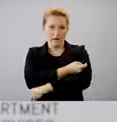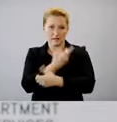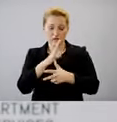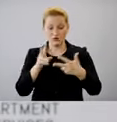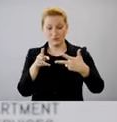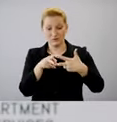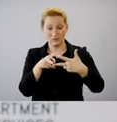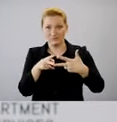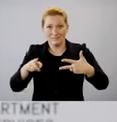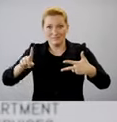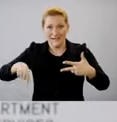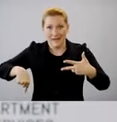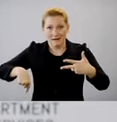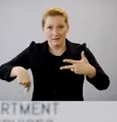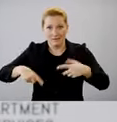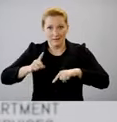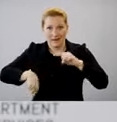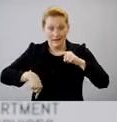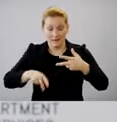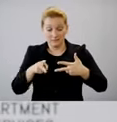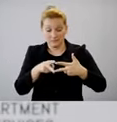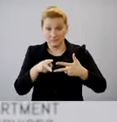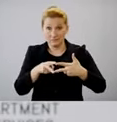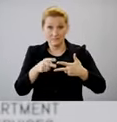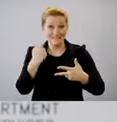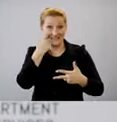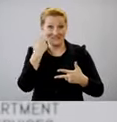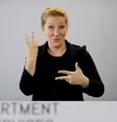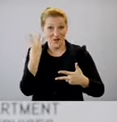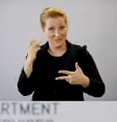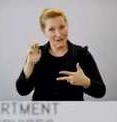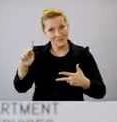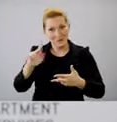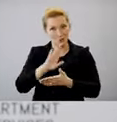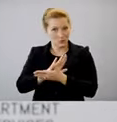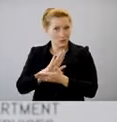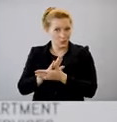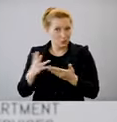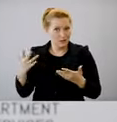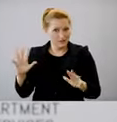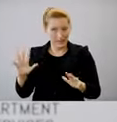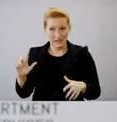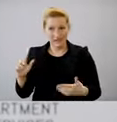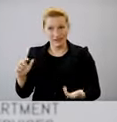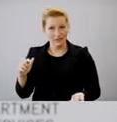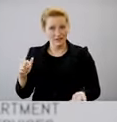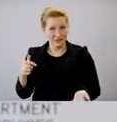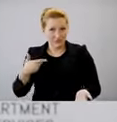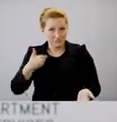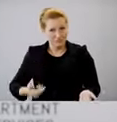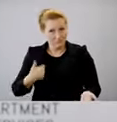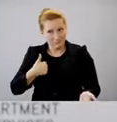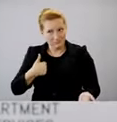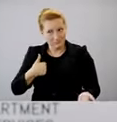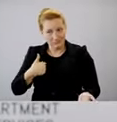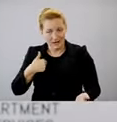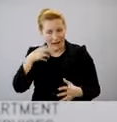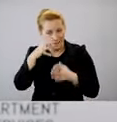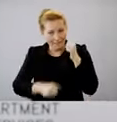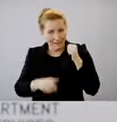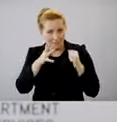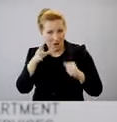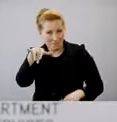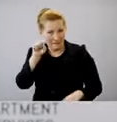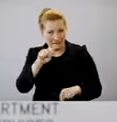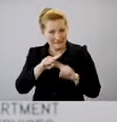2 that aren't eligible yet, and they went back to school on Wednesday, and mean mom is making them wear masks at